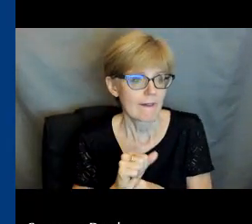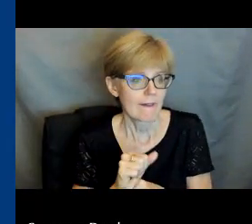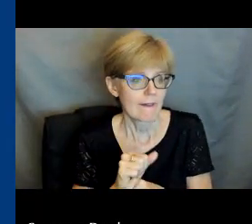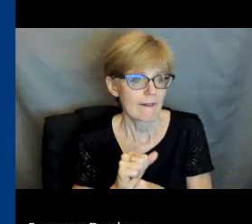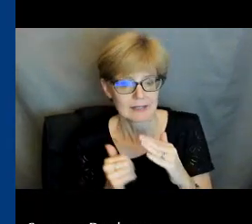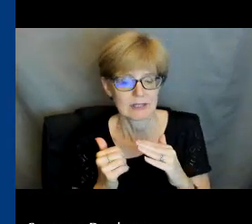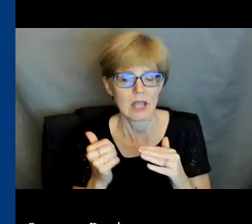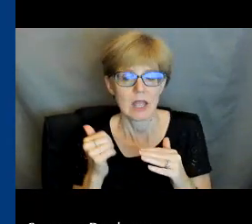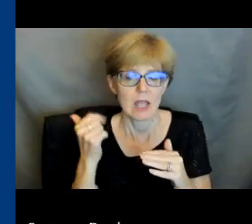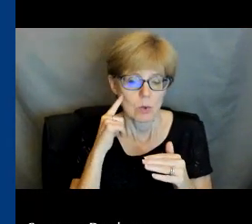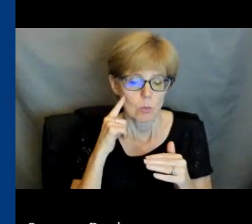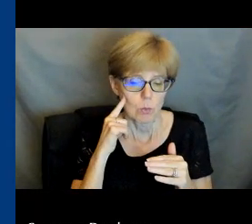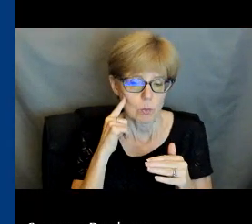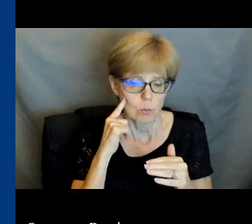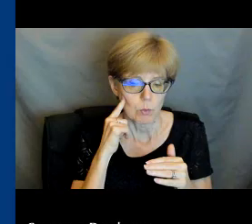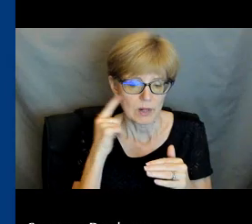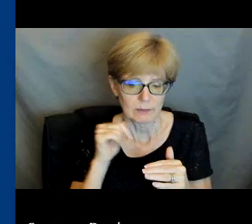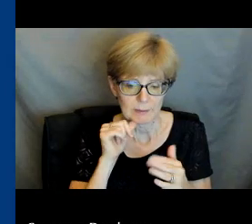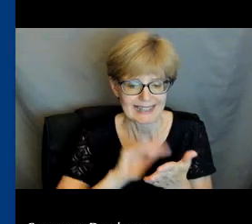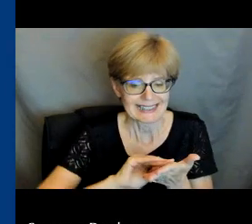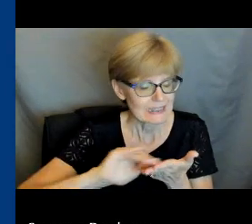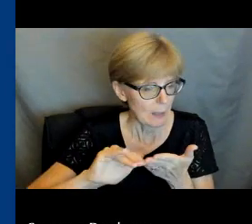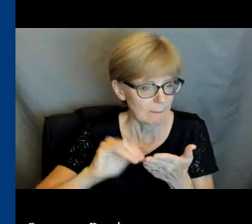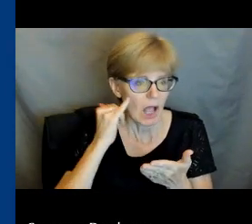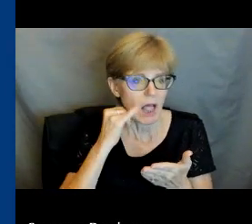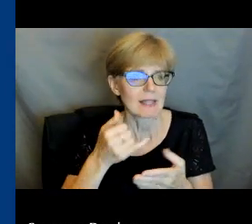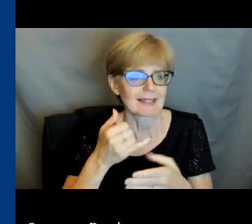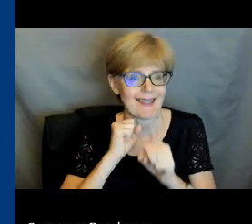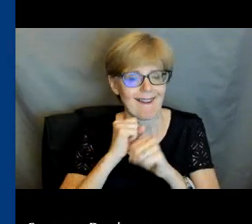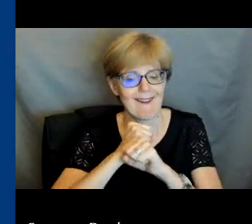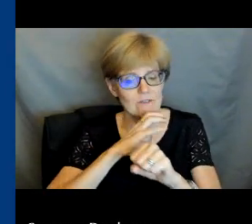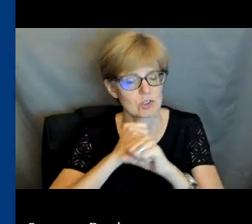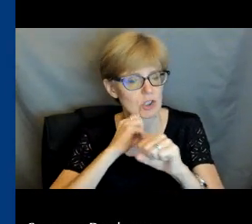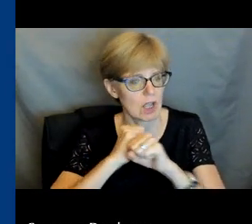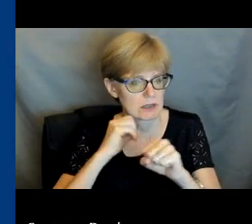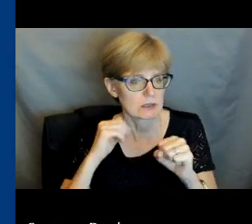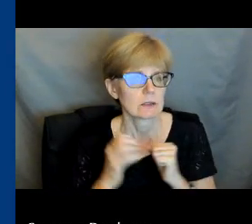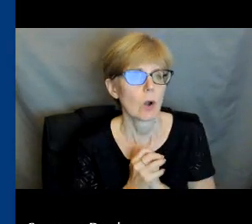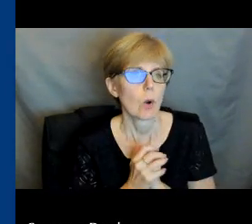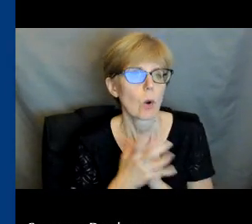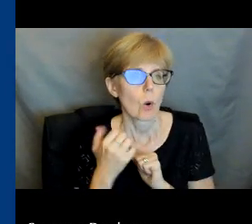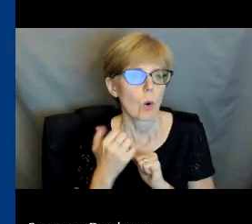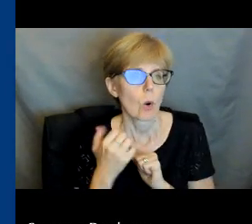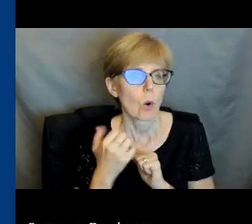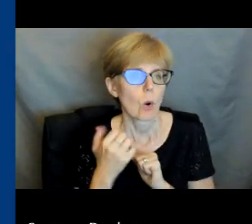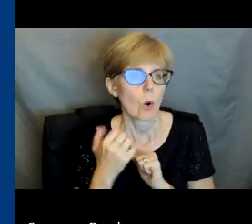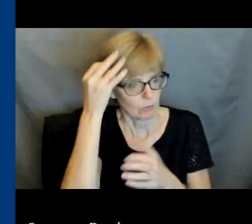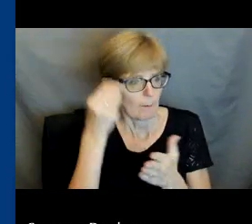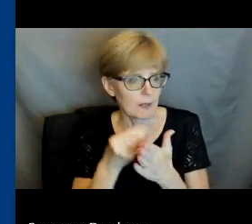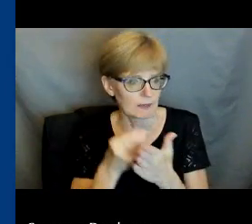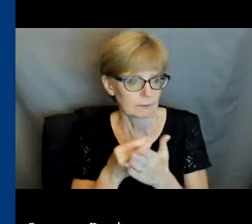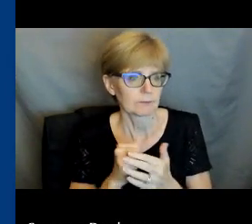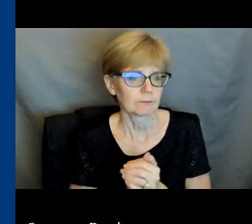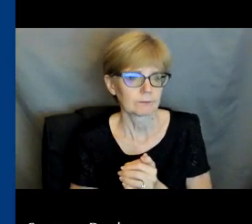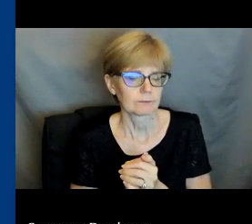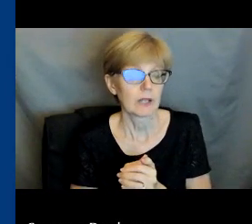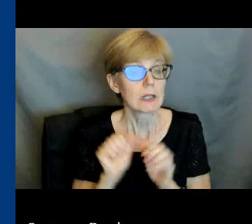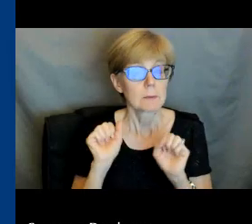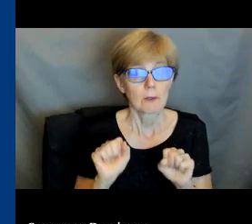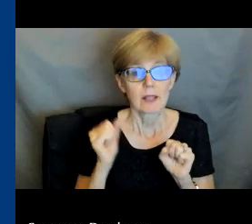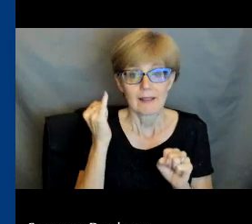federal funding. At the state level, it's a little bit simpler, so housing providers with 1 or more properties. So it's possible that even